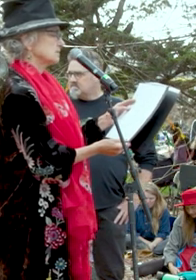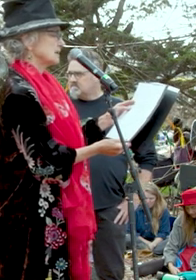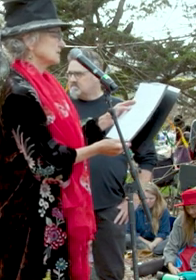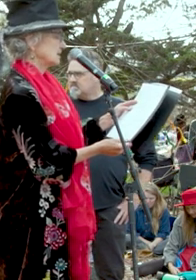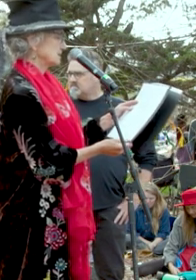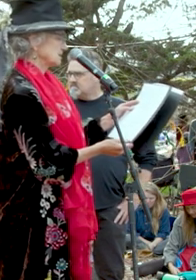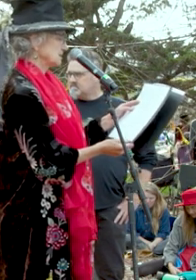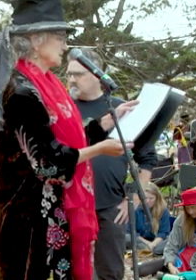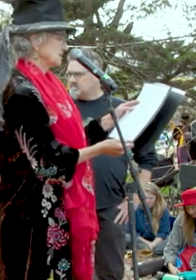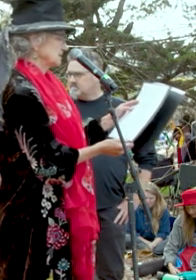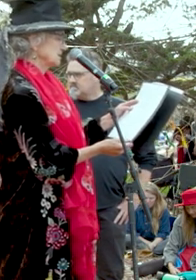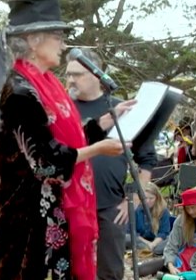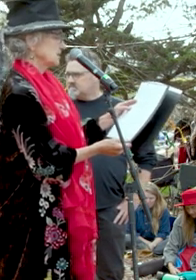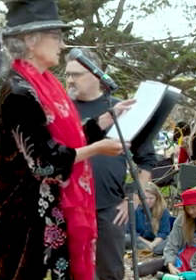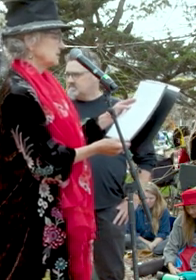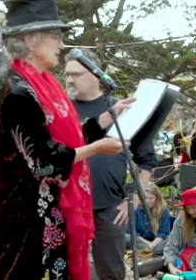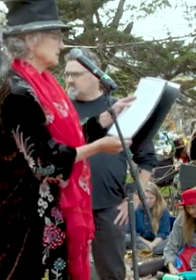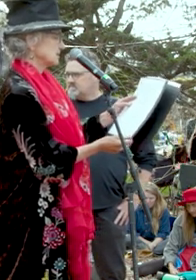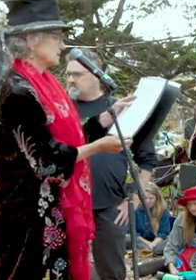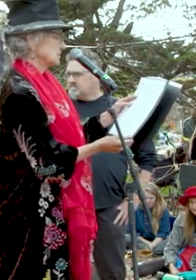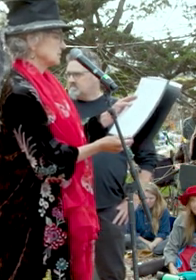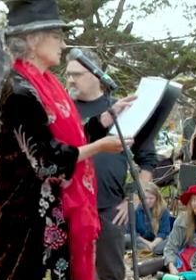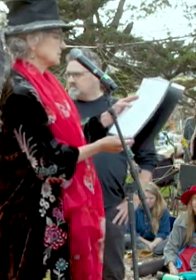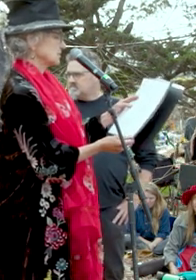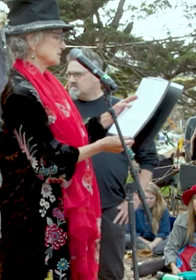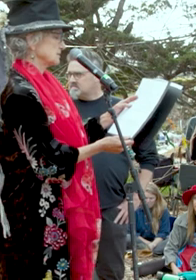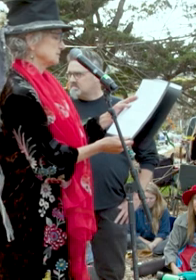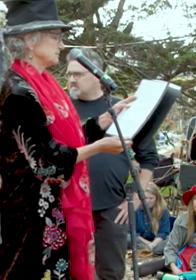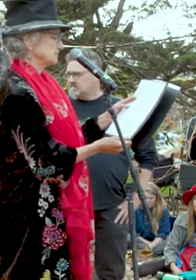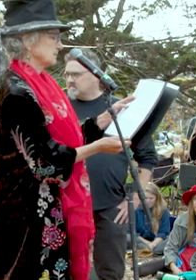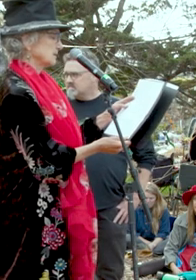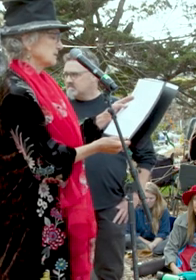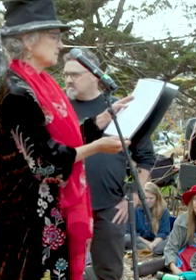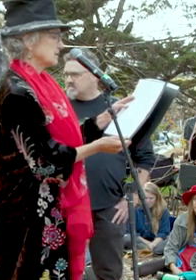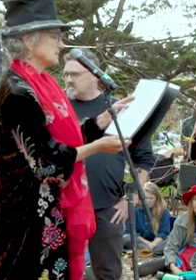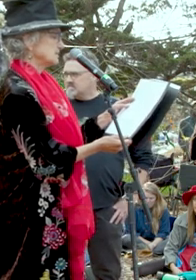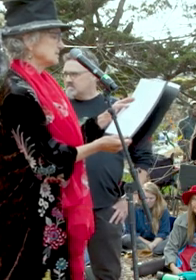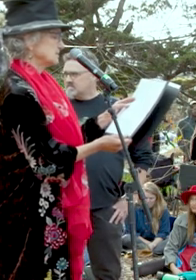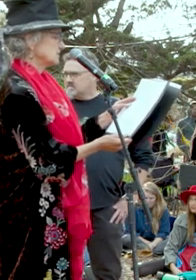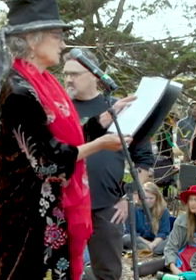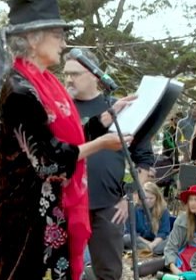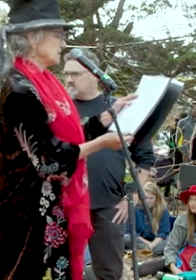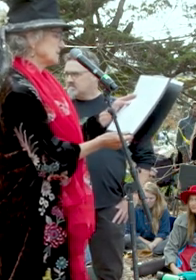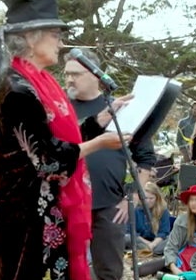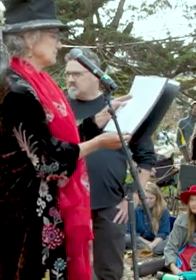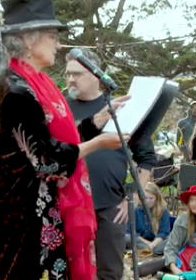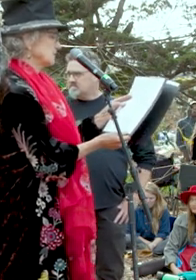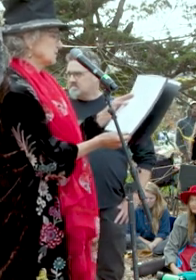Rose Rassicott. Russ DeRocher. Rusty G.